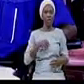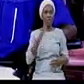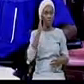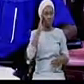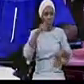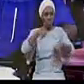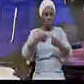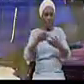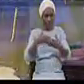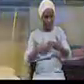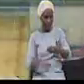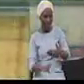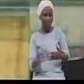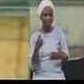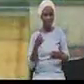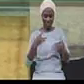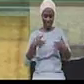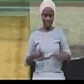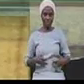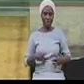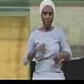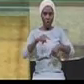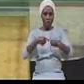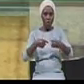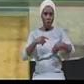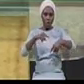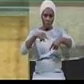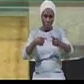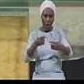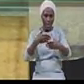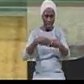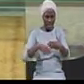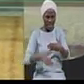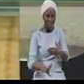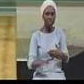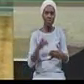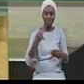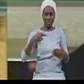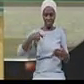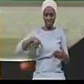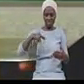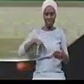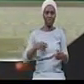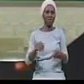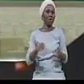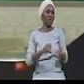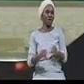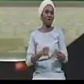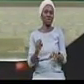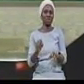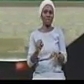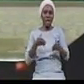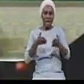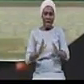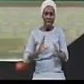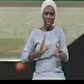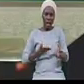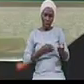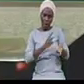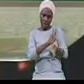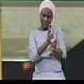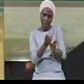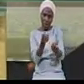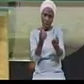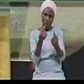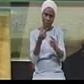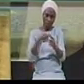go beyond religious activity, and let our repentance come from the depth of our heart. It